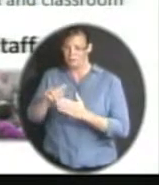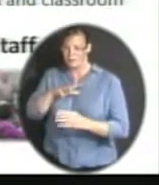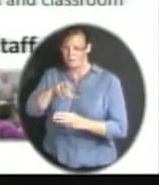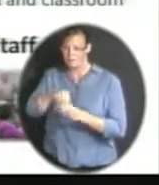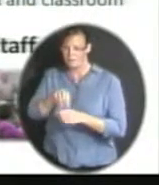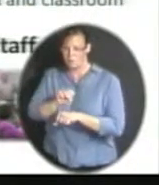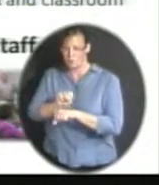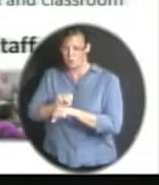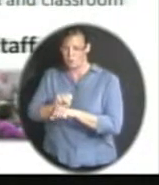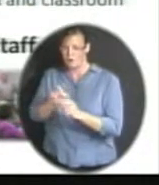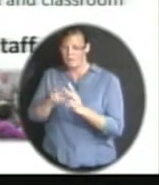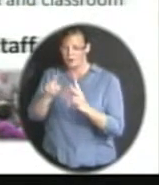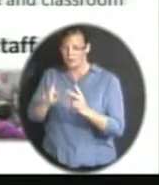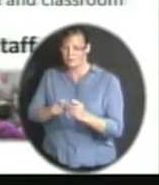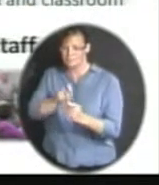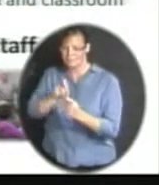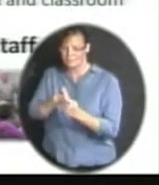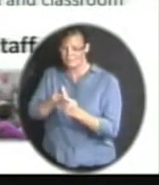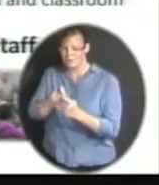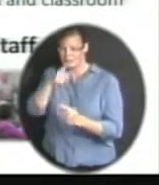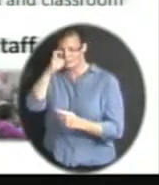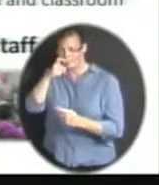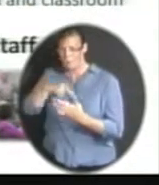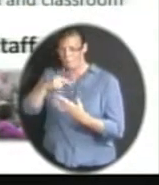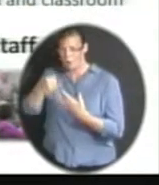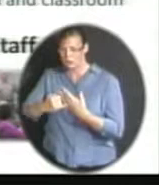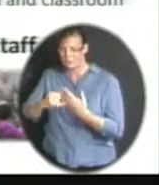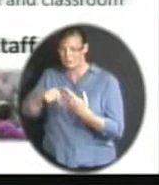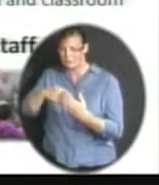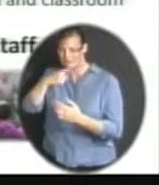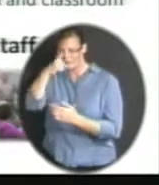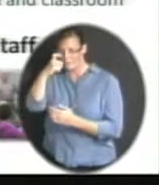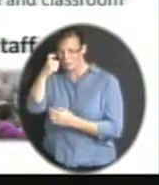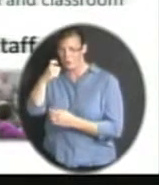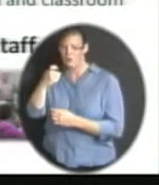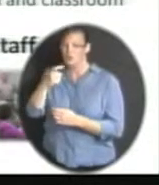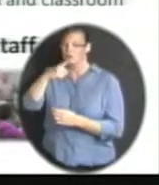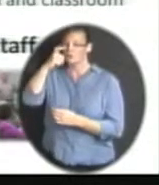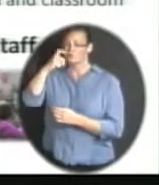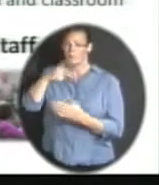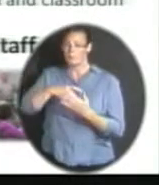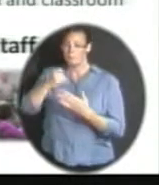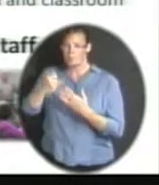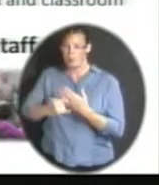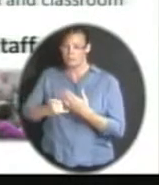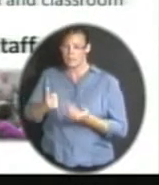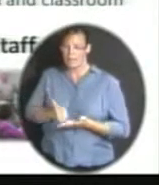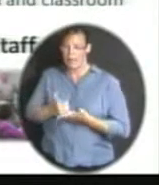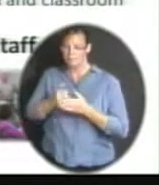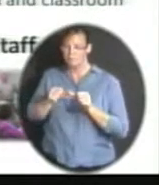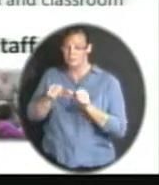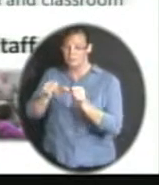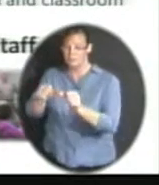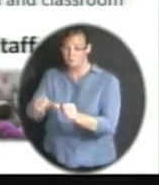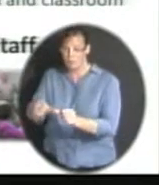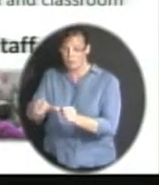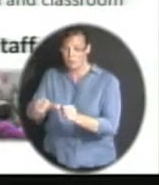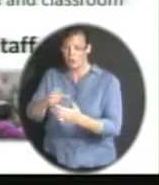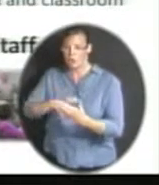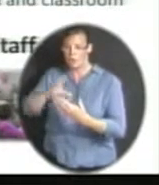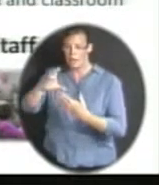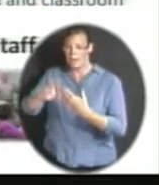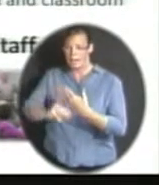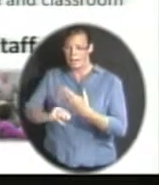working on very specific summer projects this summer. Those summer projects helped move us forward in